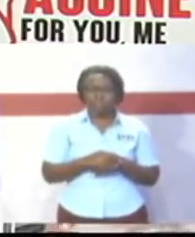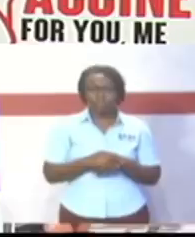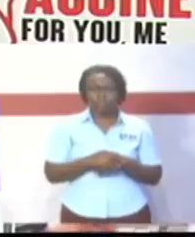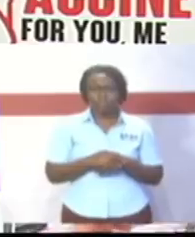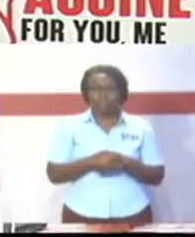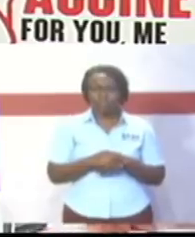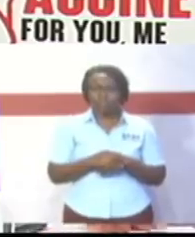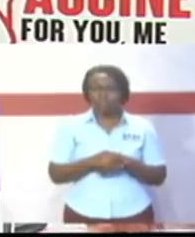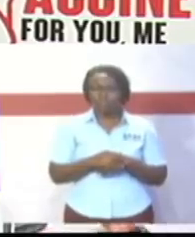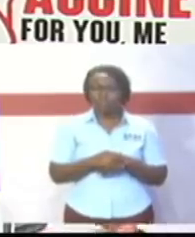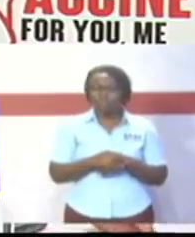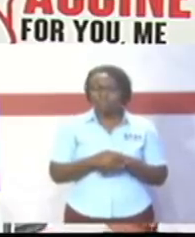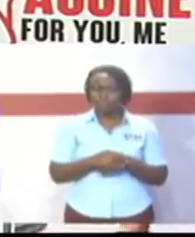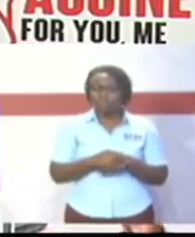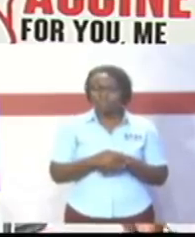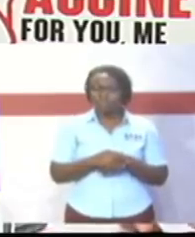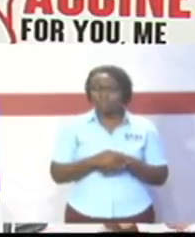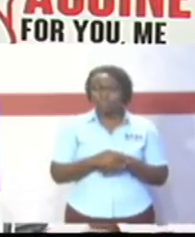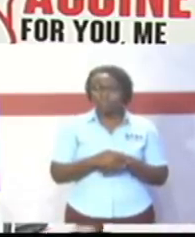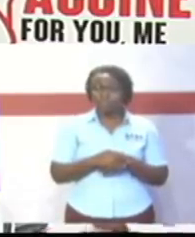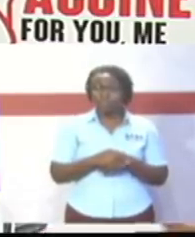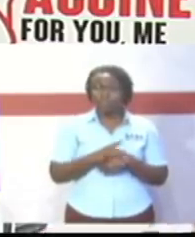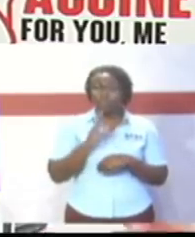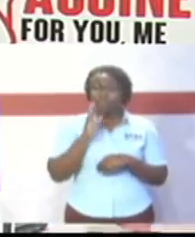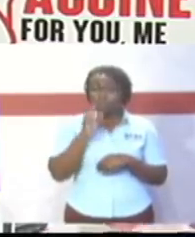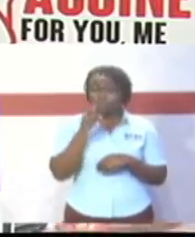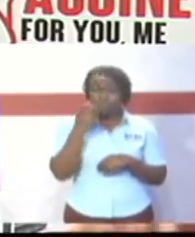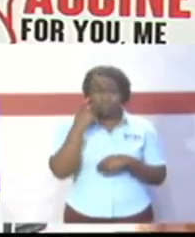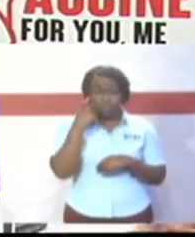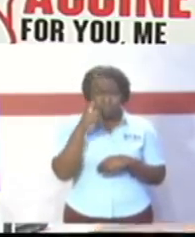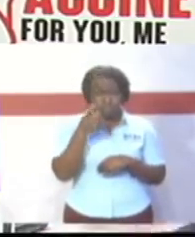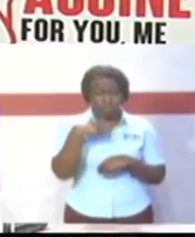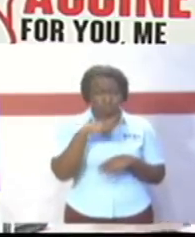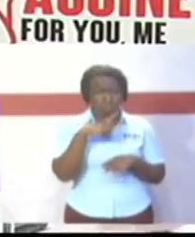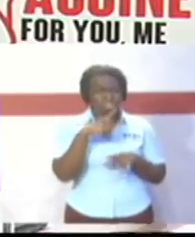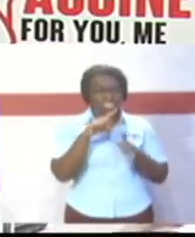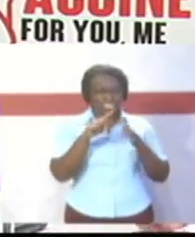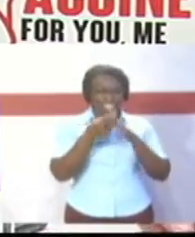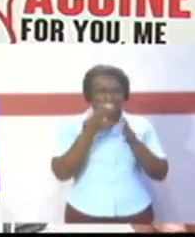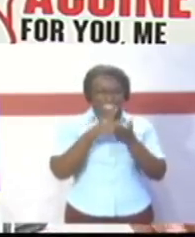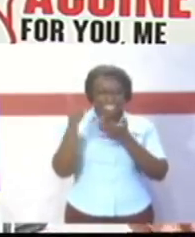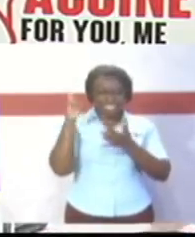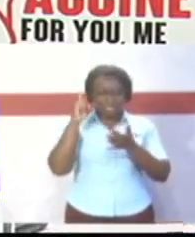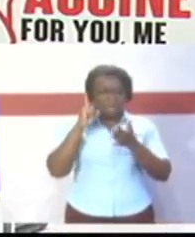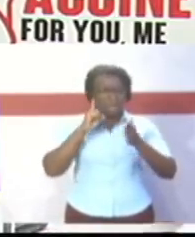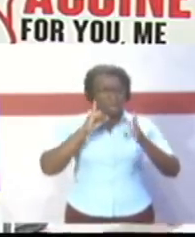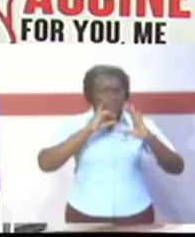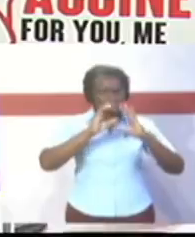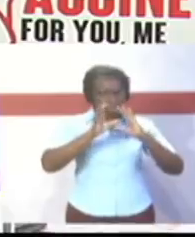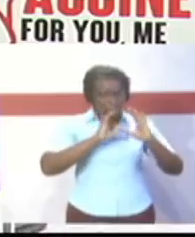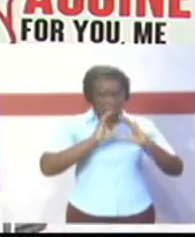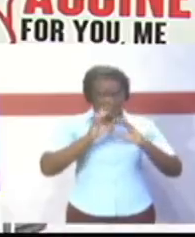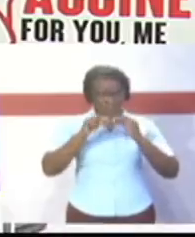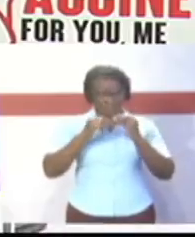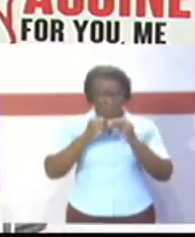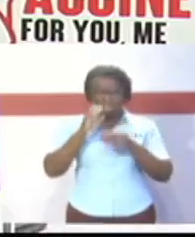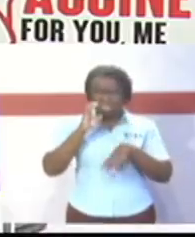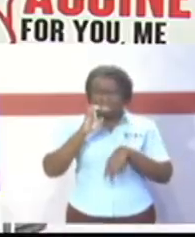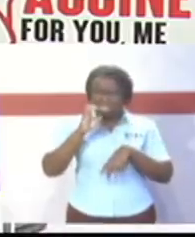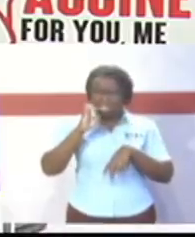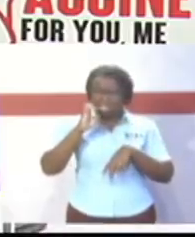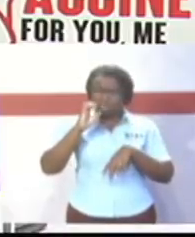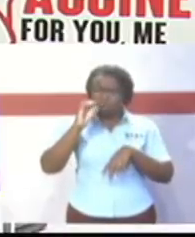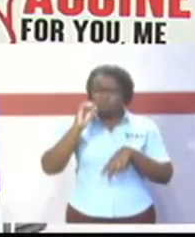Ladies and gentlemen, you would have noticed we started the conversation last week about the EOCs, the